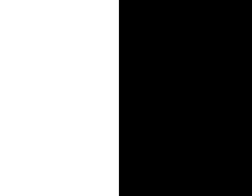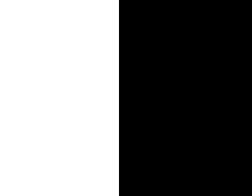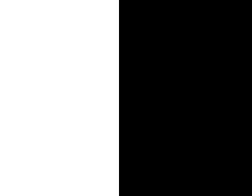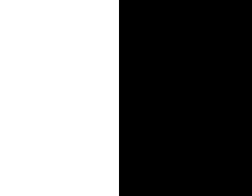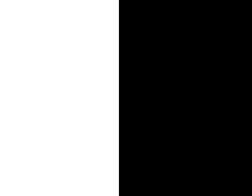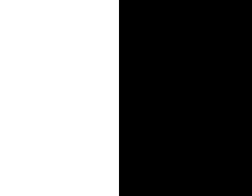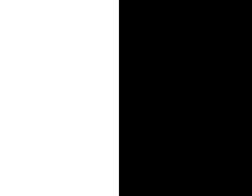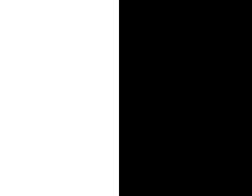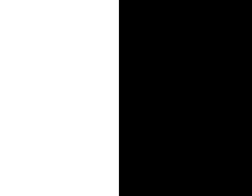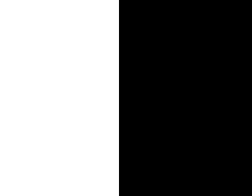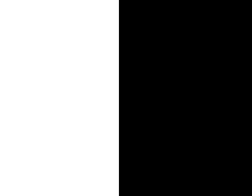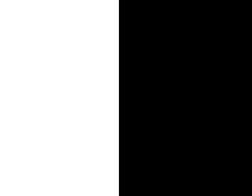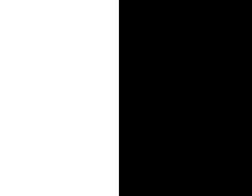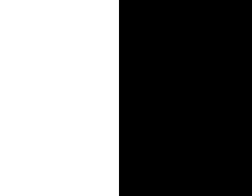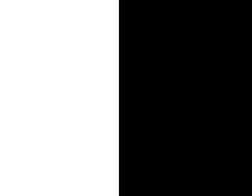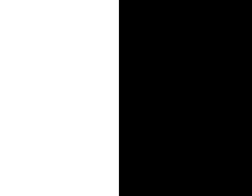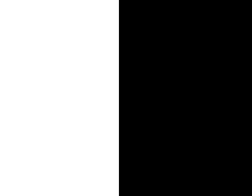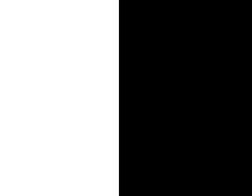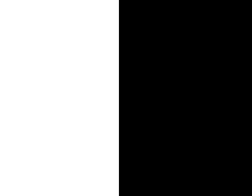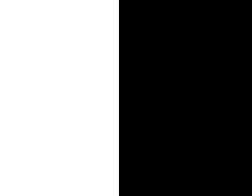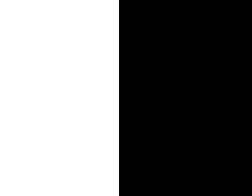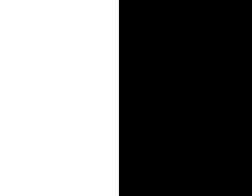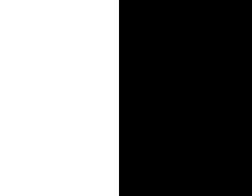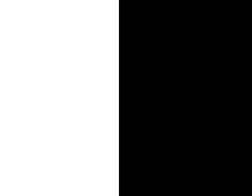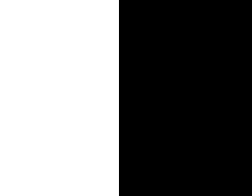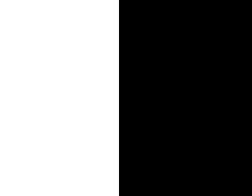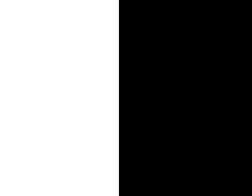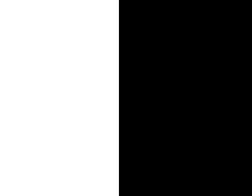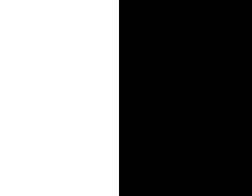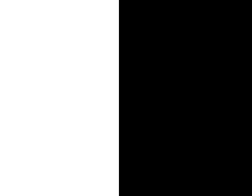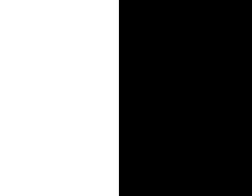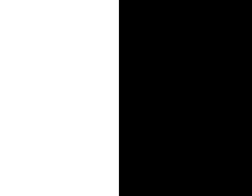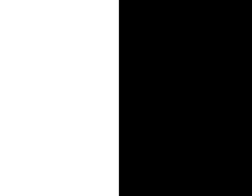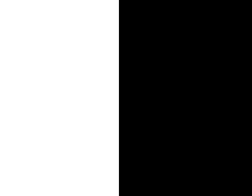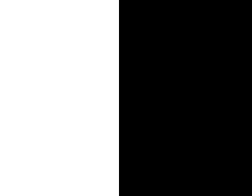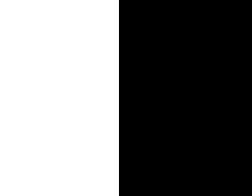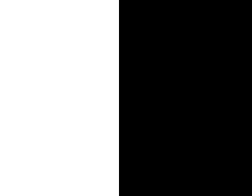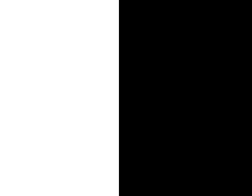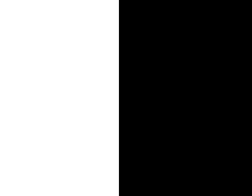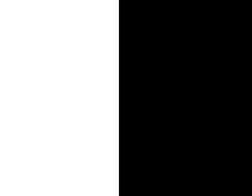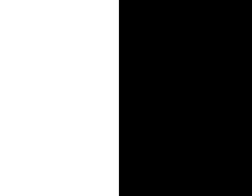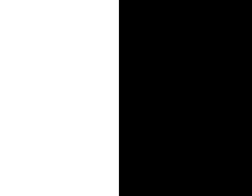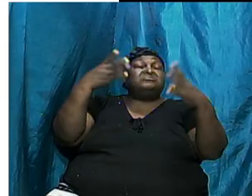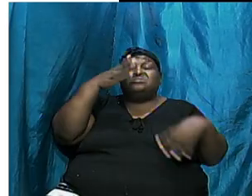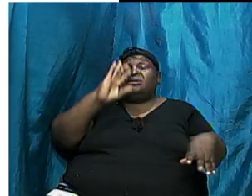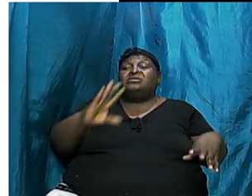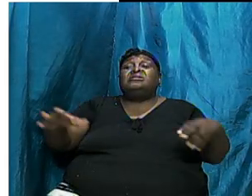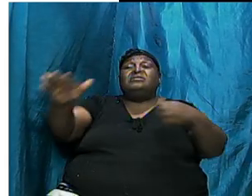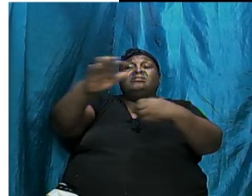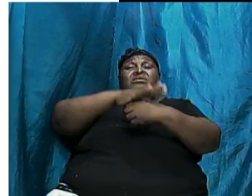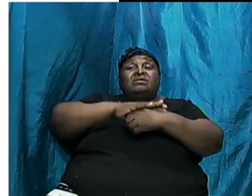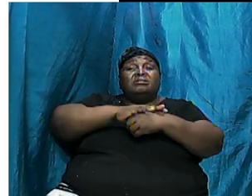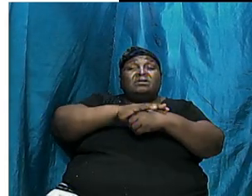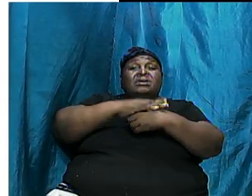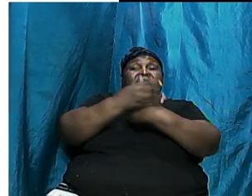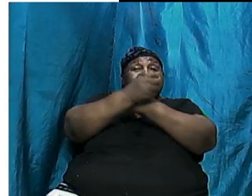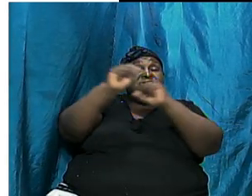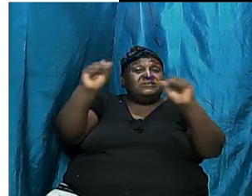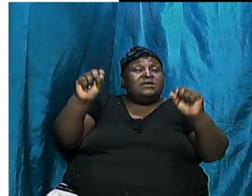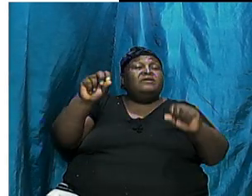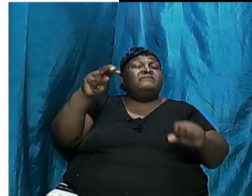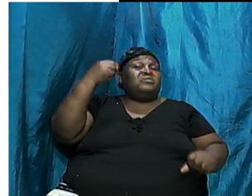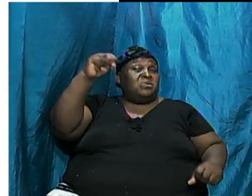destroyed. So that in as much as God was going to cover, was intent on saving Noah,